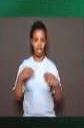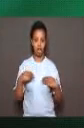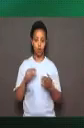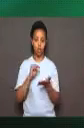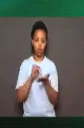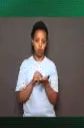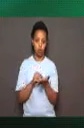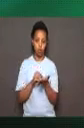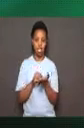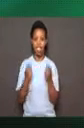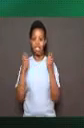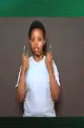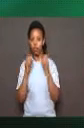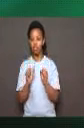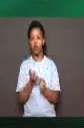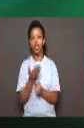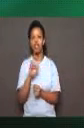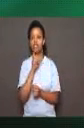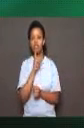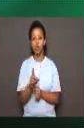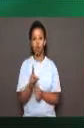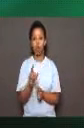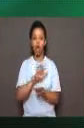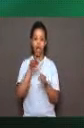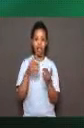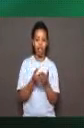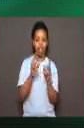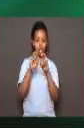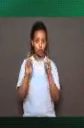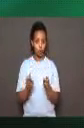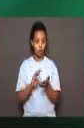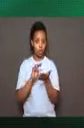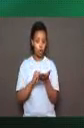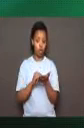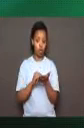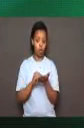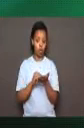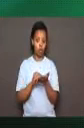can understand the overall shape of the molecule.